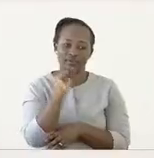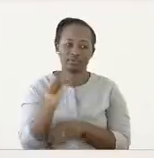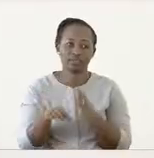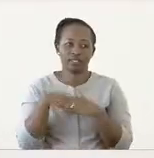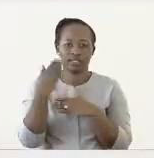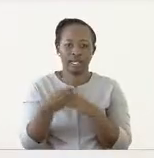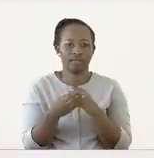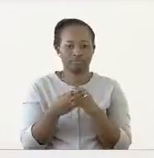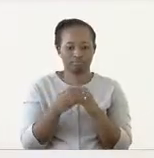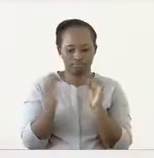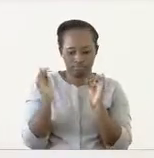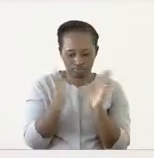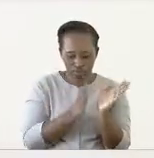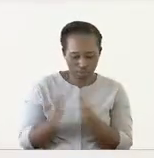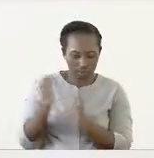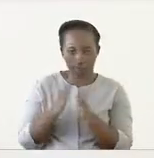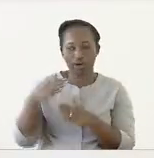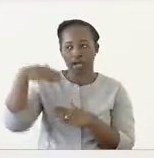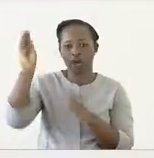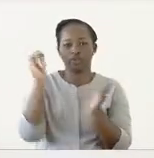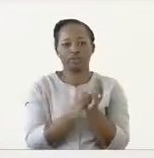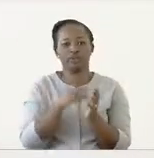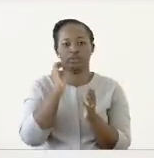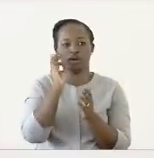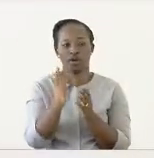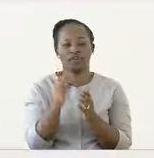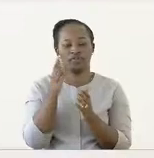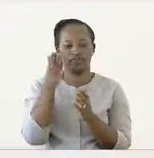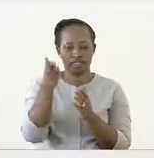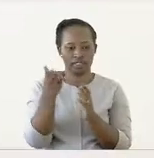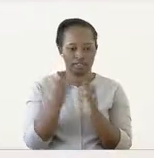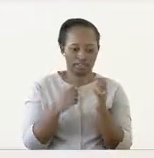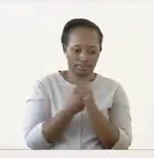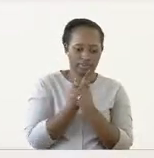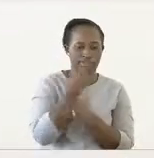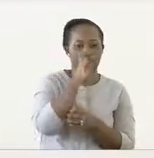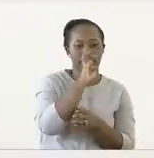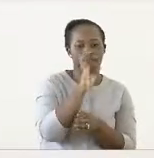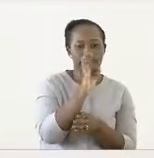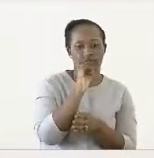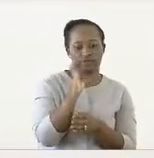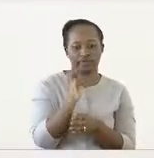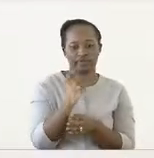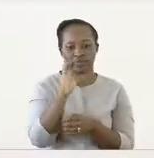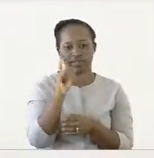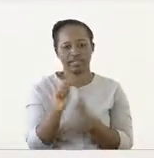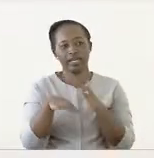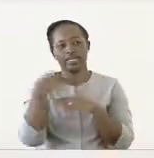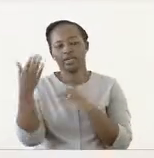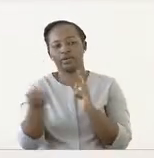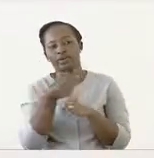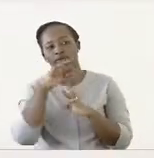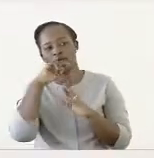to adjust the output of the secretion to cause an effect. From there, we're going to have what you call responses.